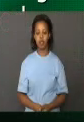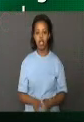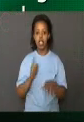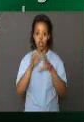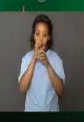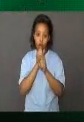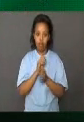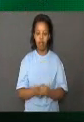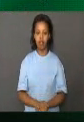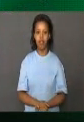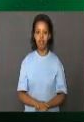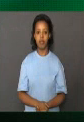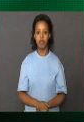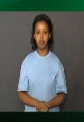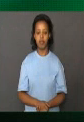Time's up.